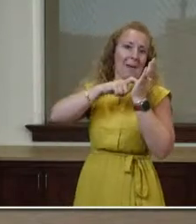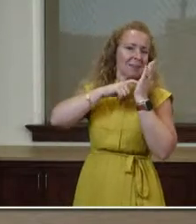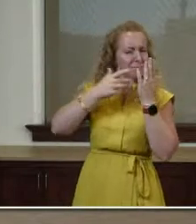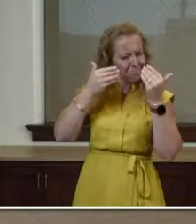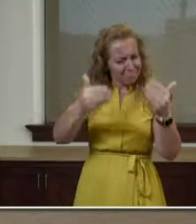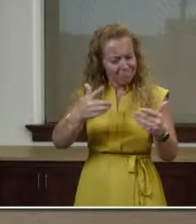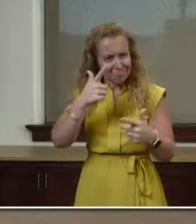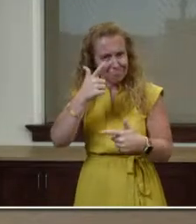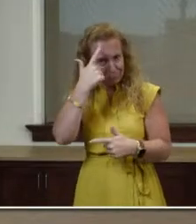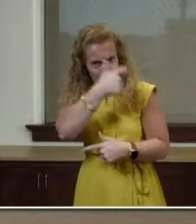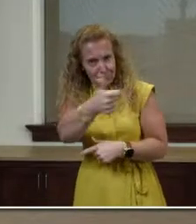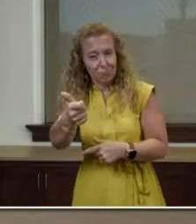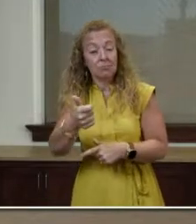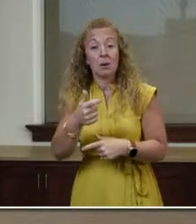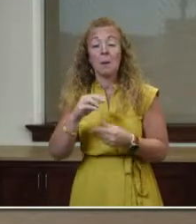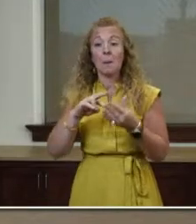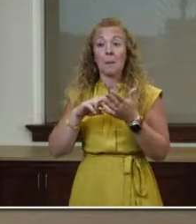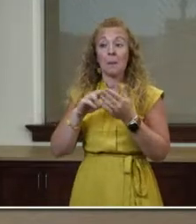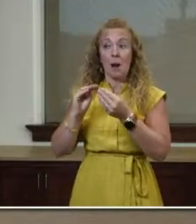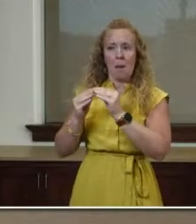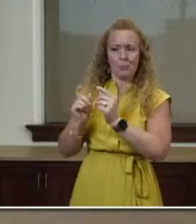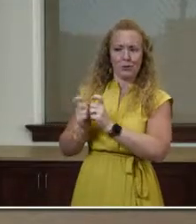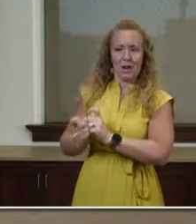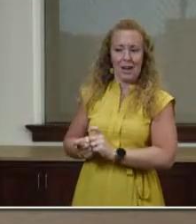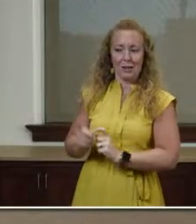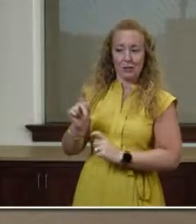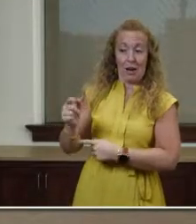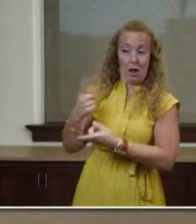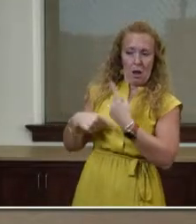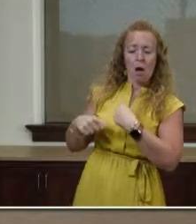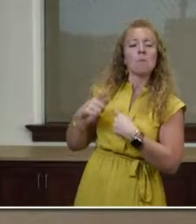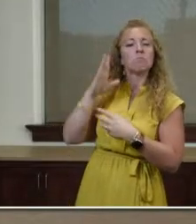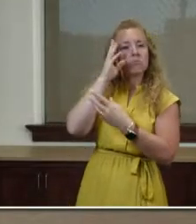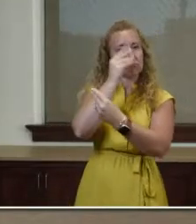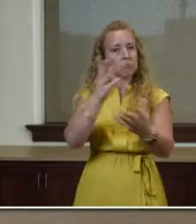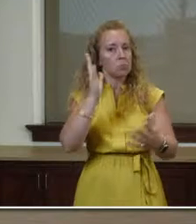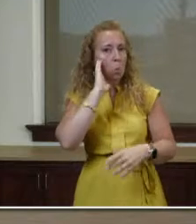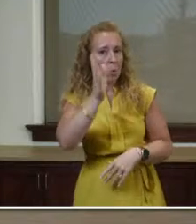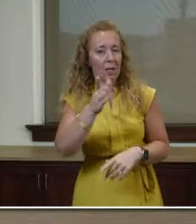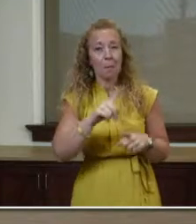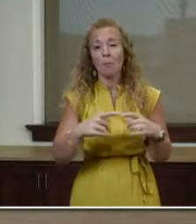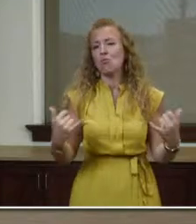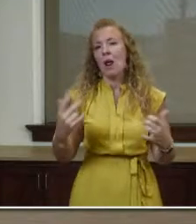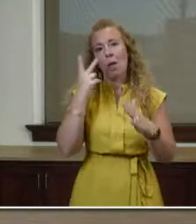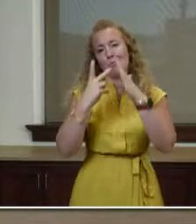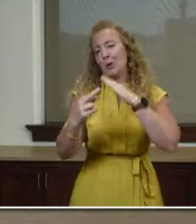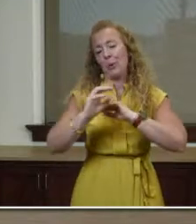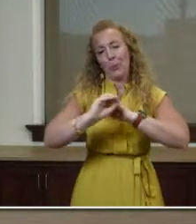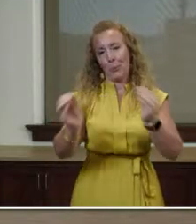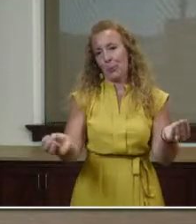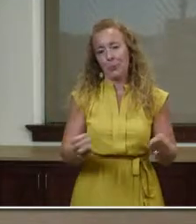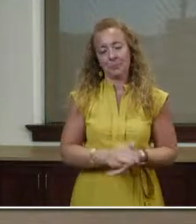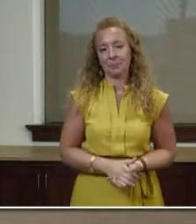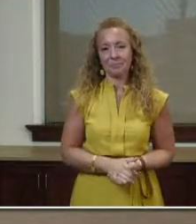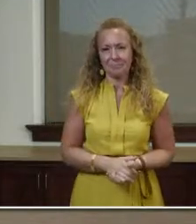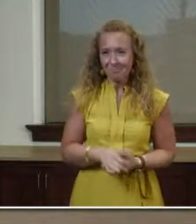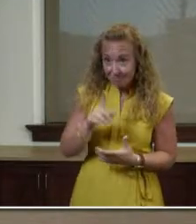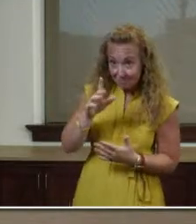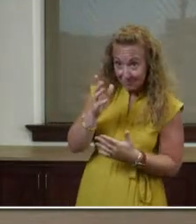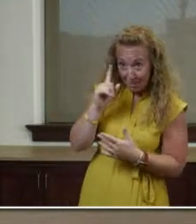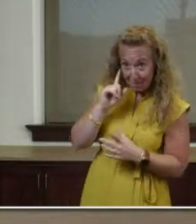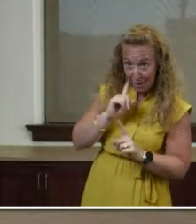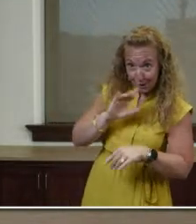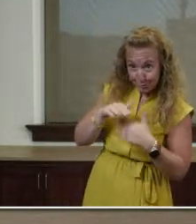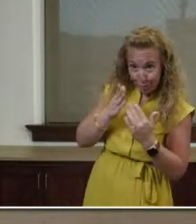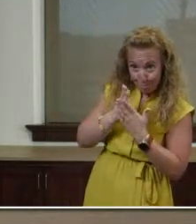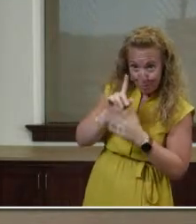so as our numbers change and things come in, we'll give you more information, but no predictions. I think I got all parts of that